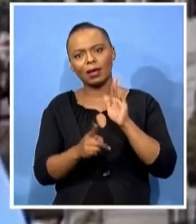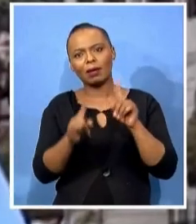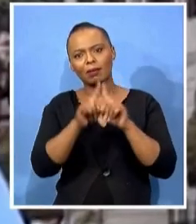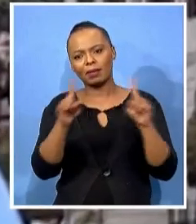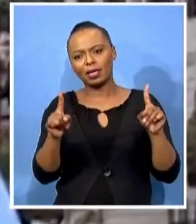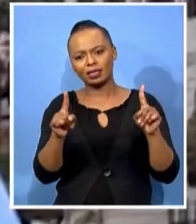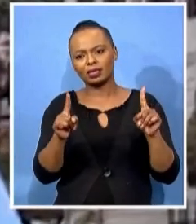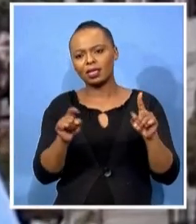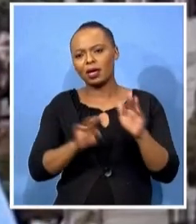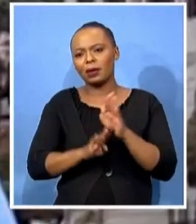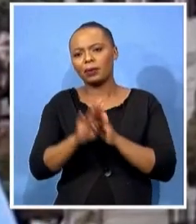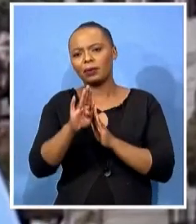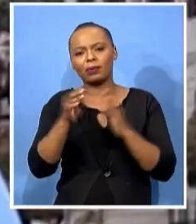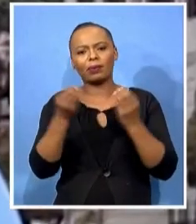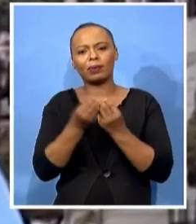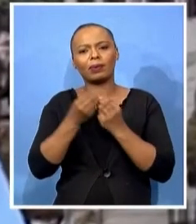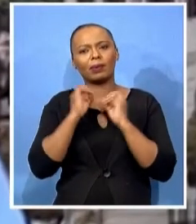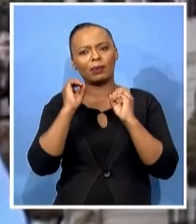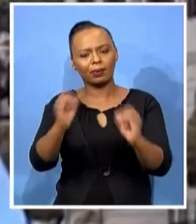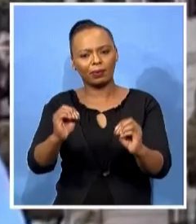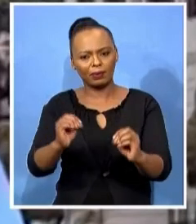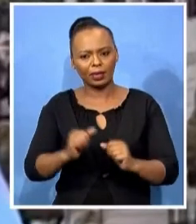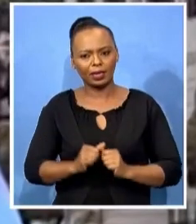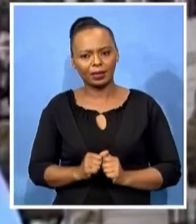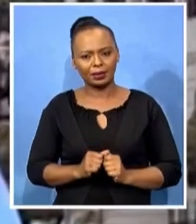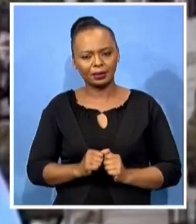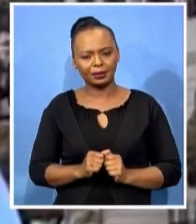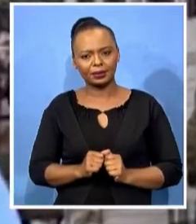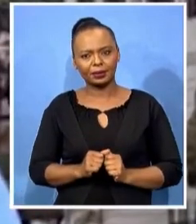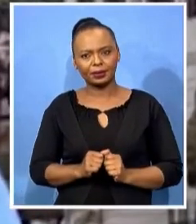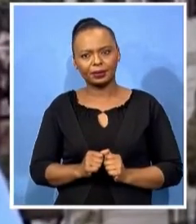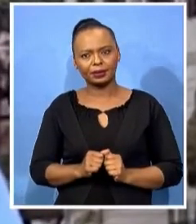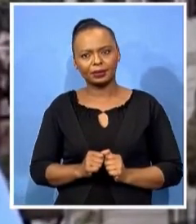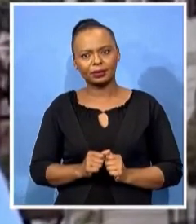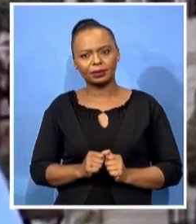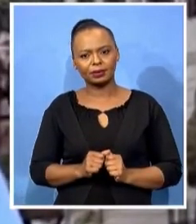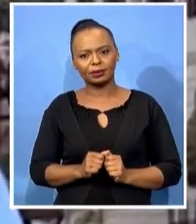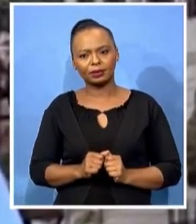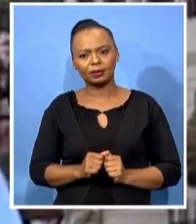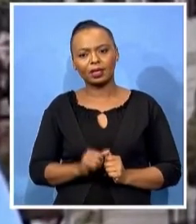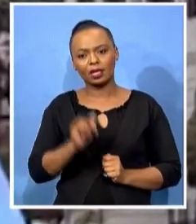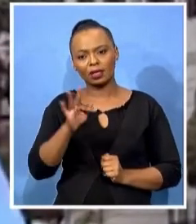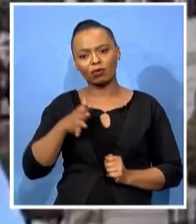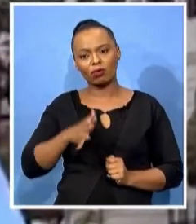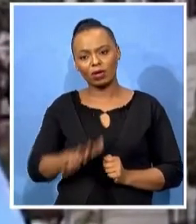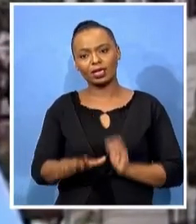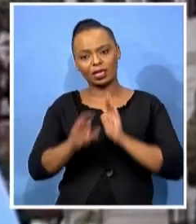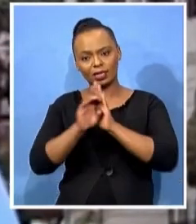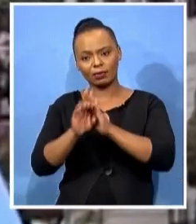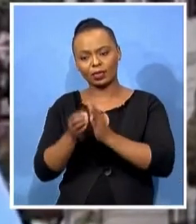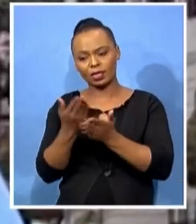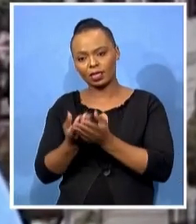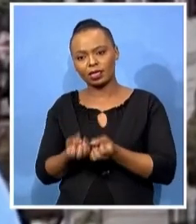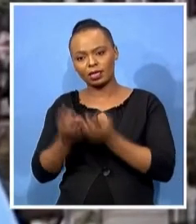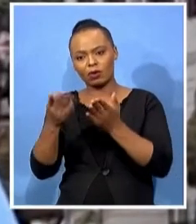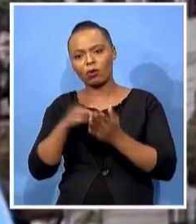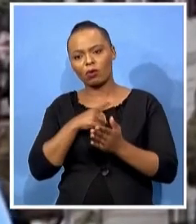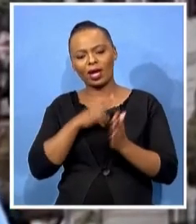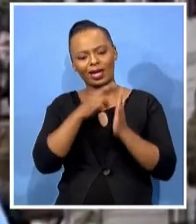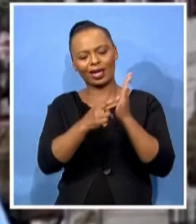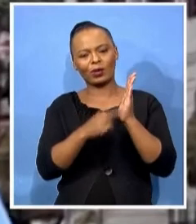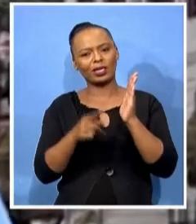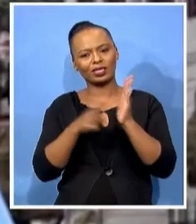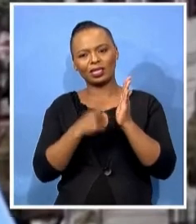if you want later on, I can give you some examples where I say the regulation is not making sense at all. Honourable Minister,